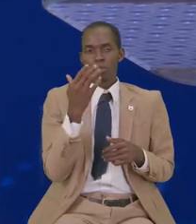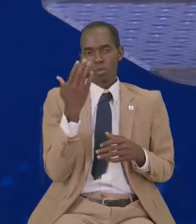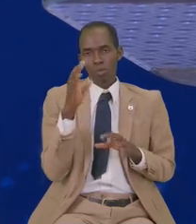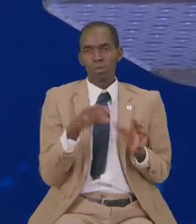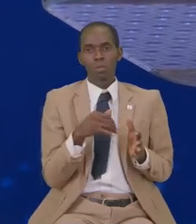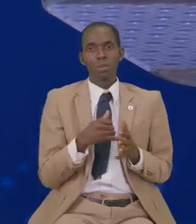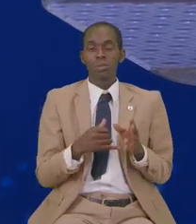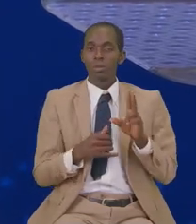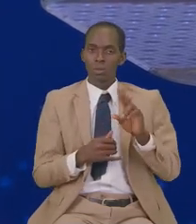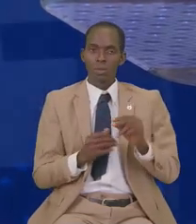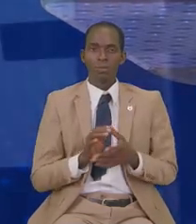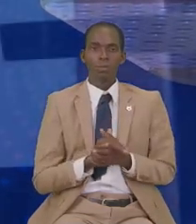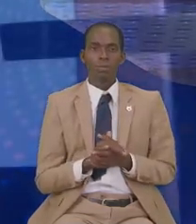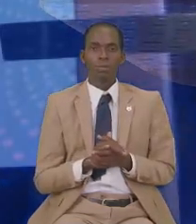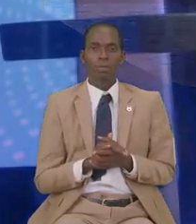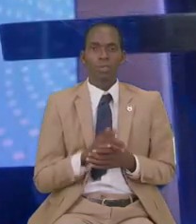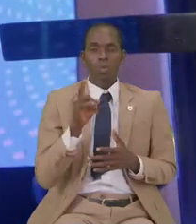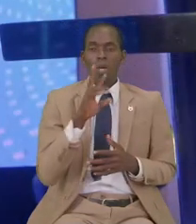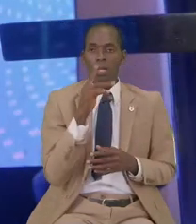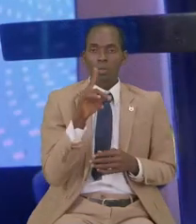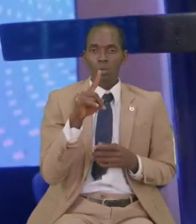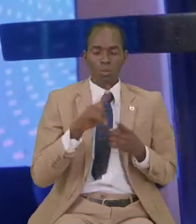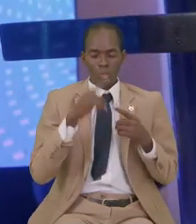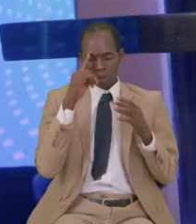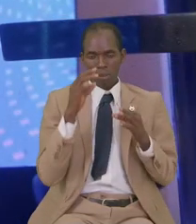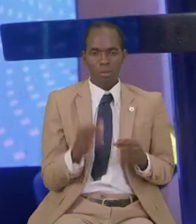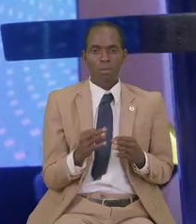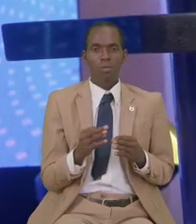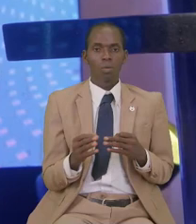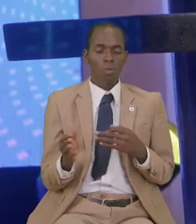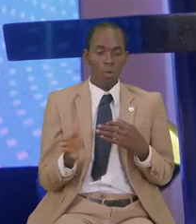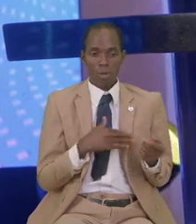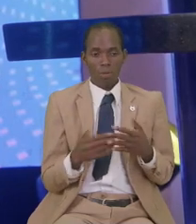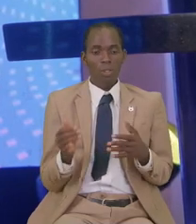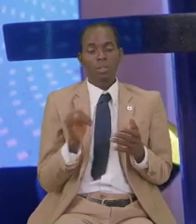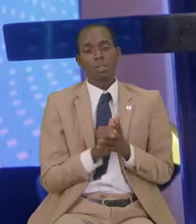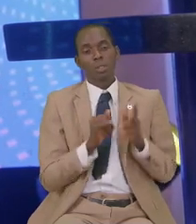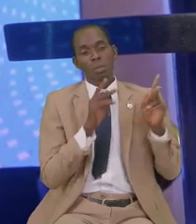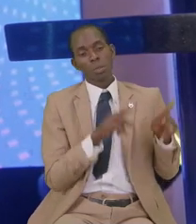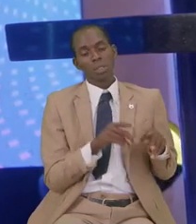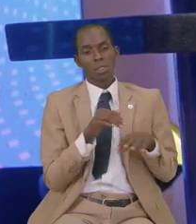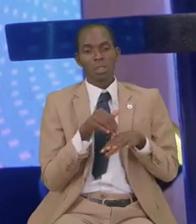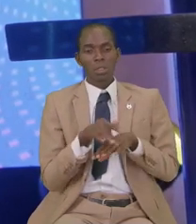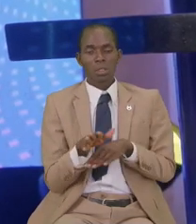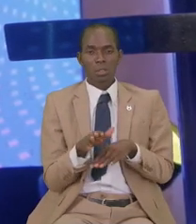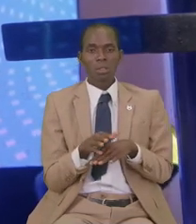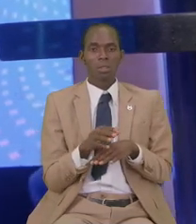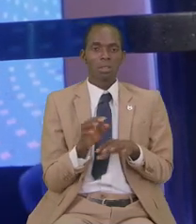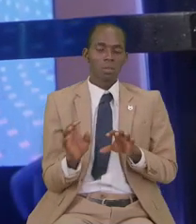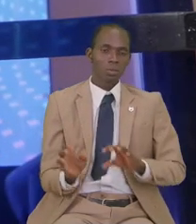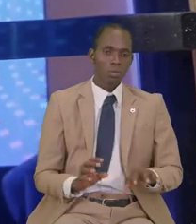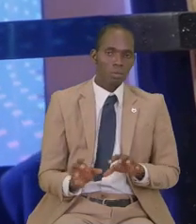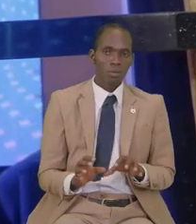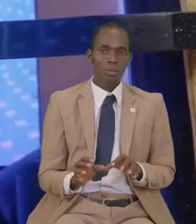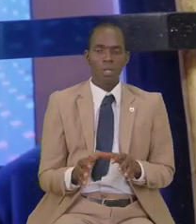not. No! You're the one to make up your mind. Whatever he sends, whatever he does, whatever